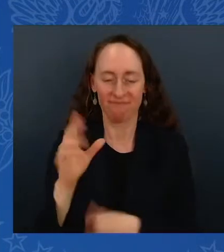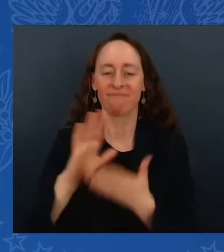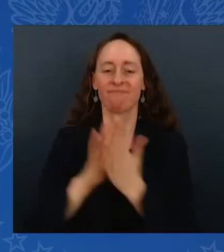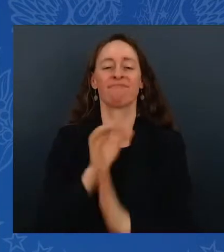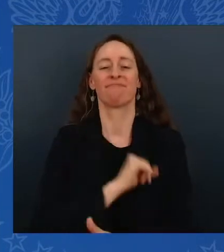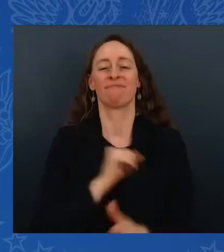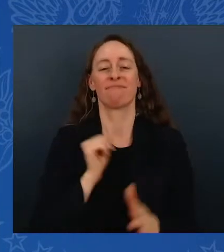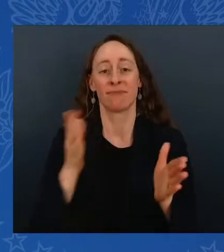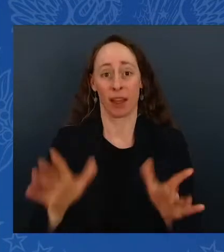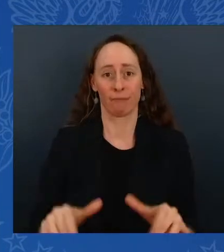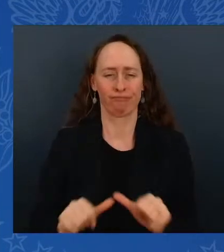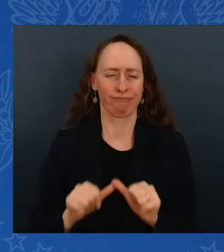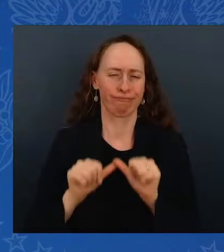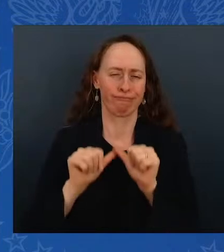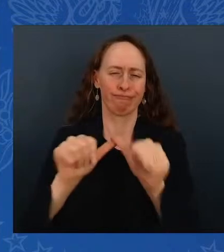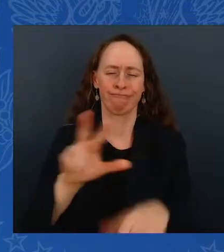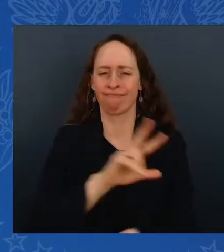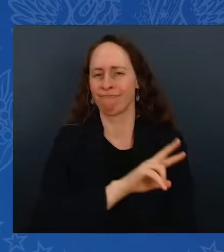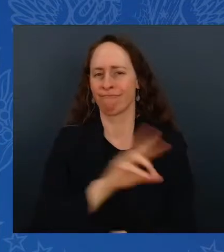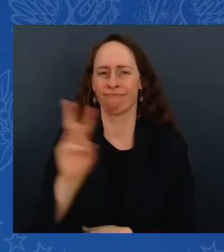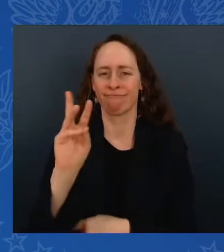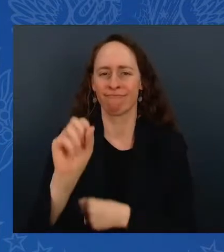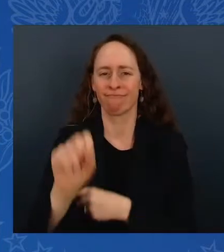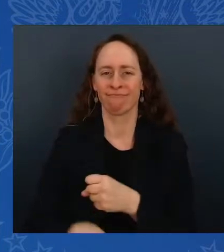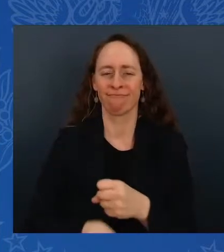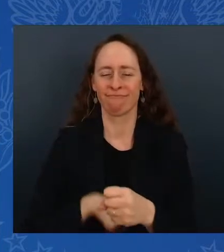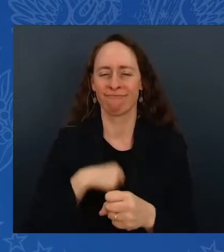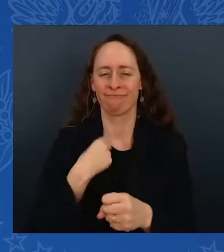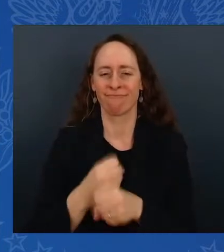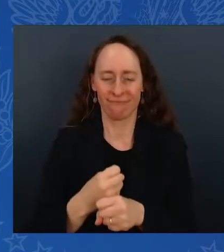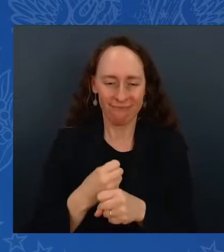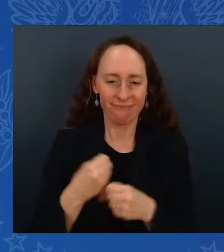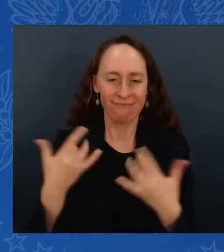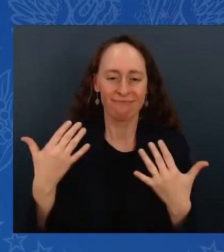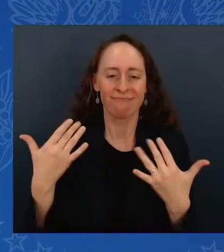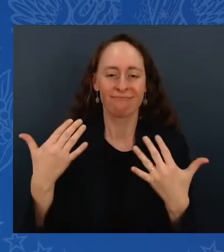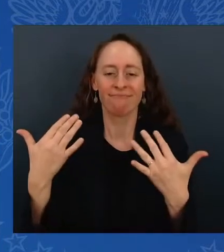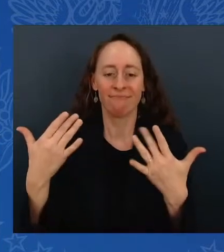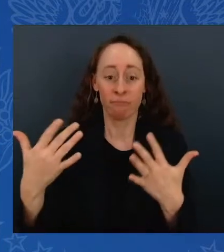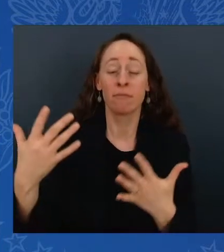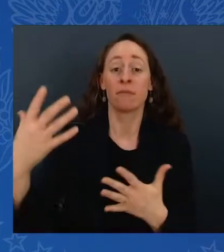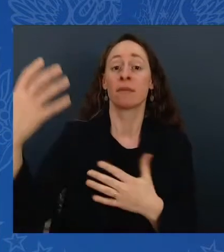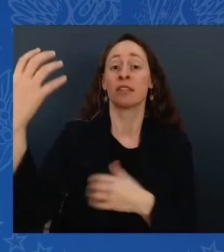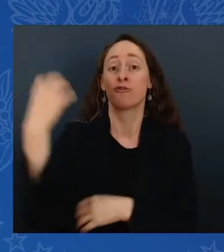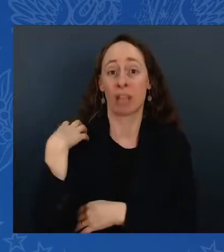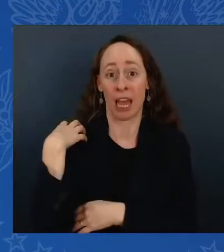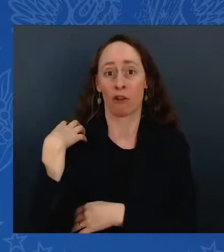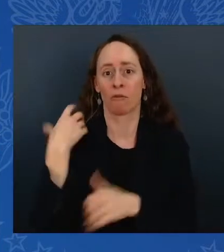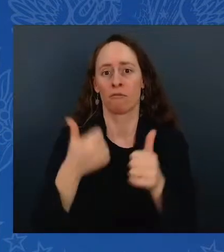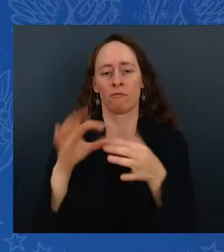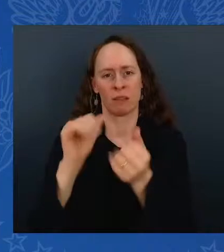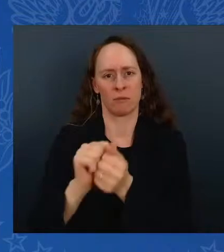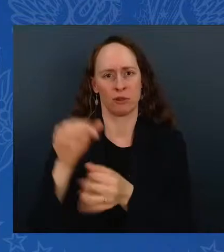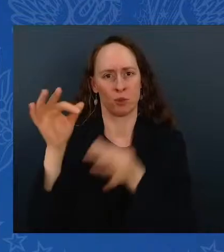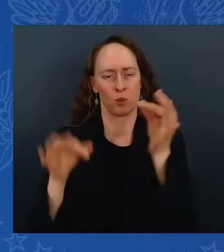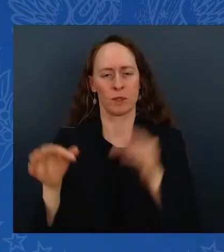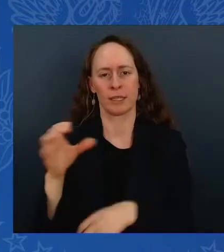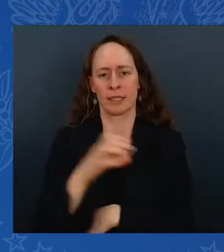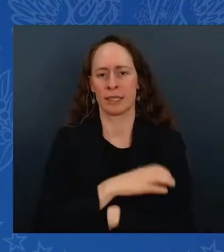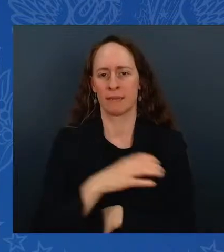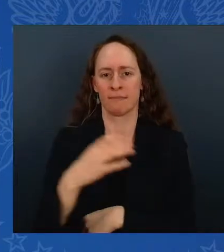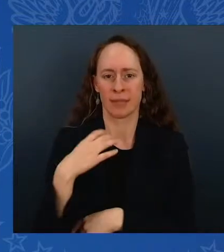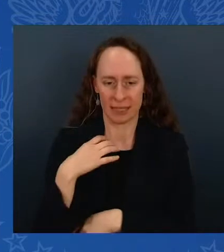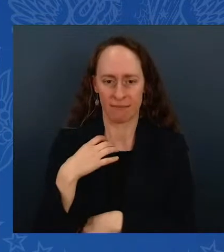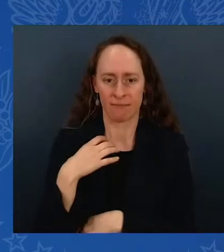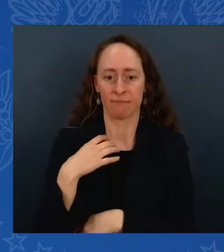he rose up to be the chairman of the Senate Judiciary Committee and then later the Senate Foreign Relations Committee. And then when Barack Obama was selecting a vice president,